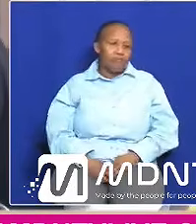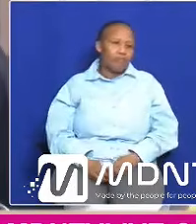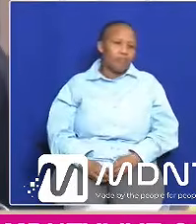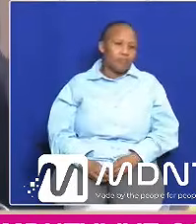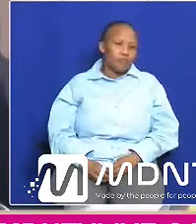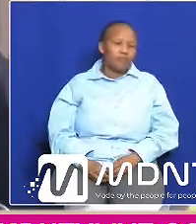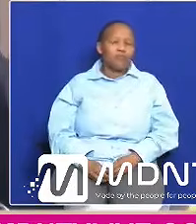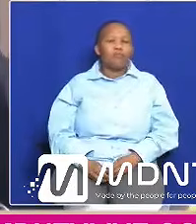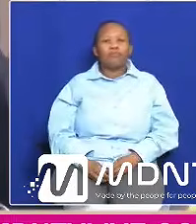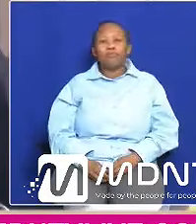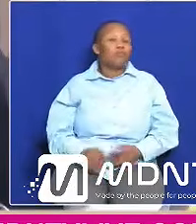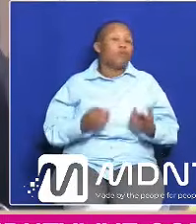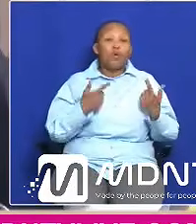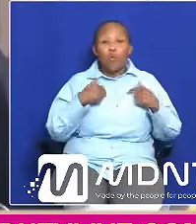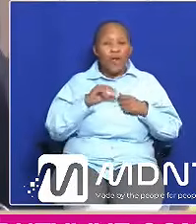got.